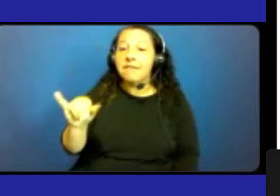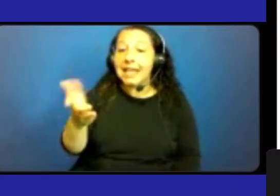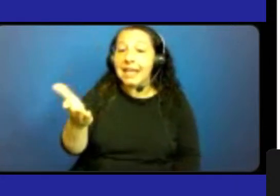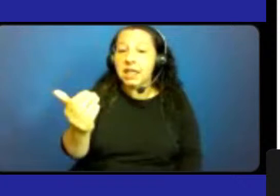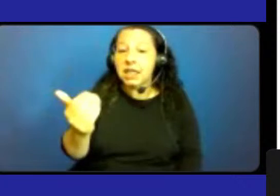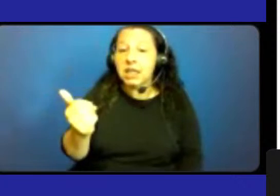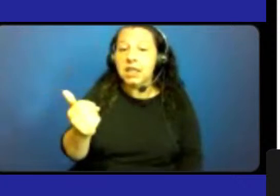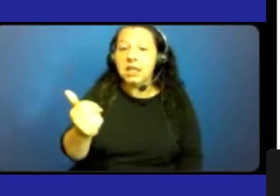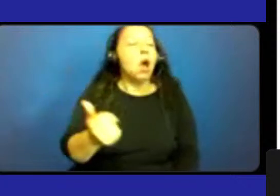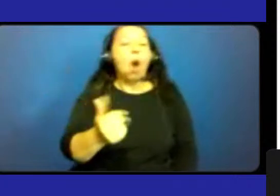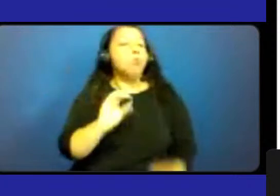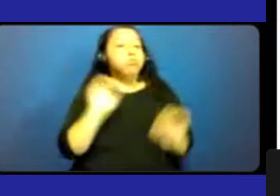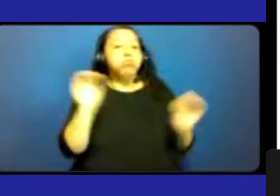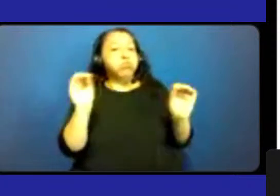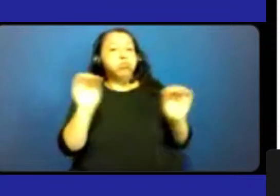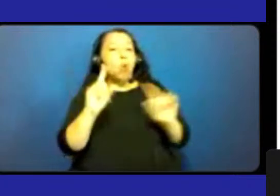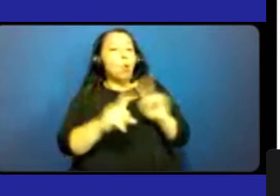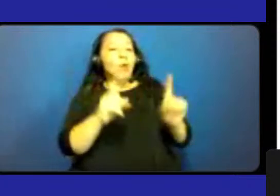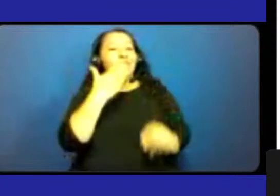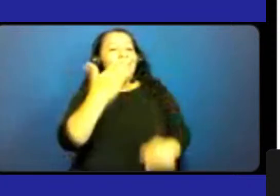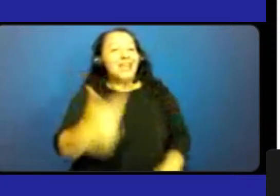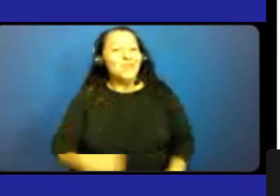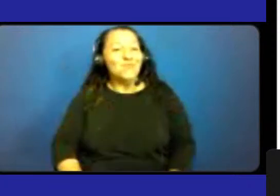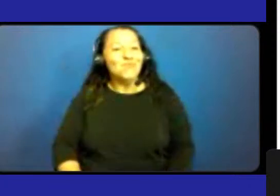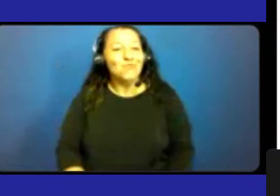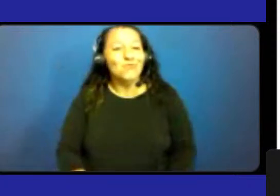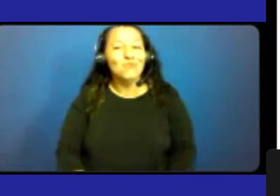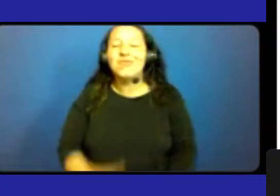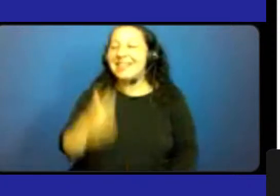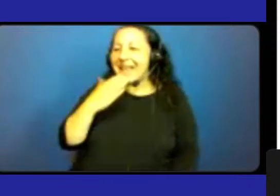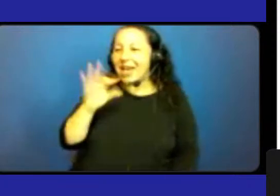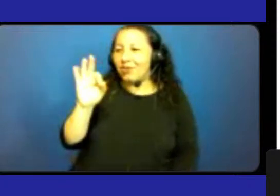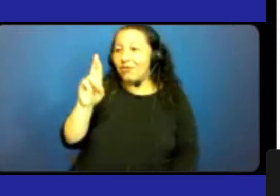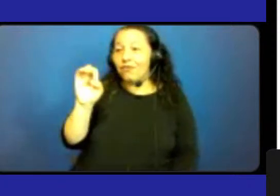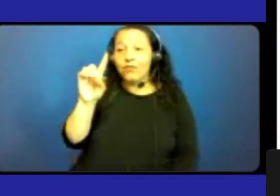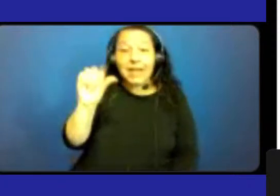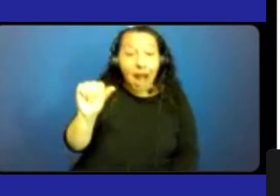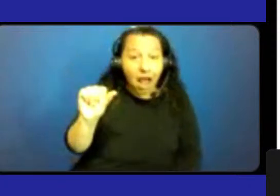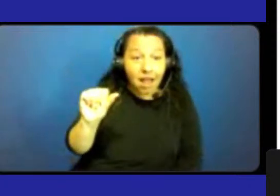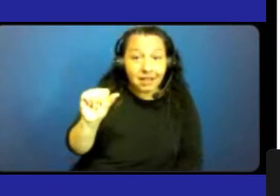Okay, I don't have any questions. Thank you. Thank you. Frida?